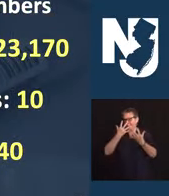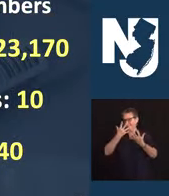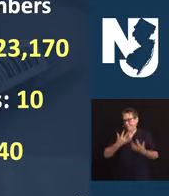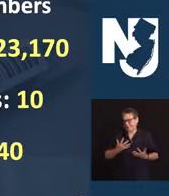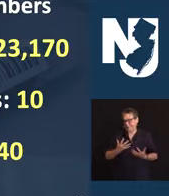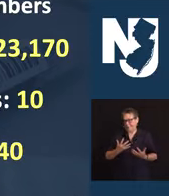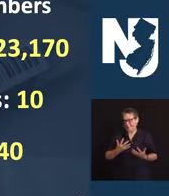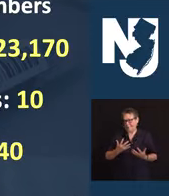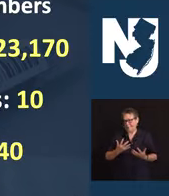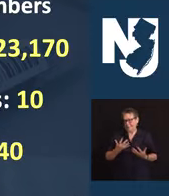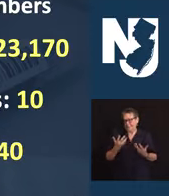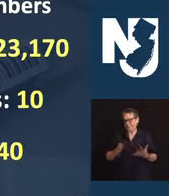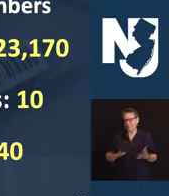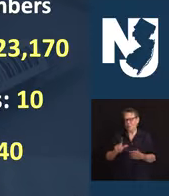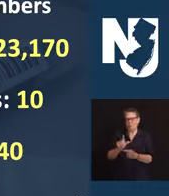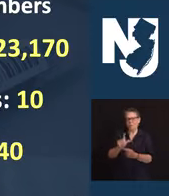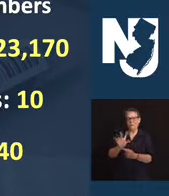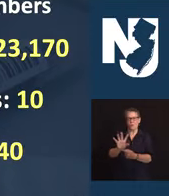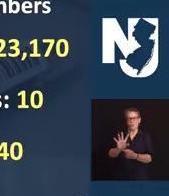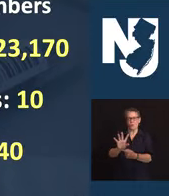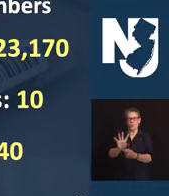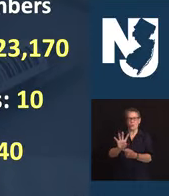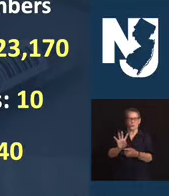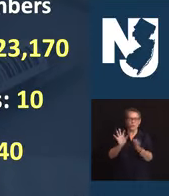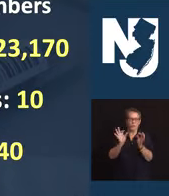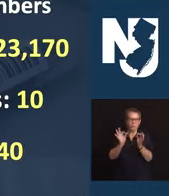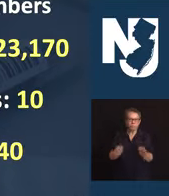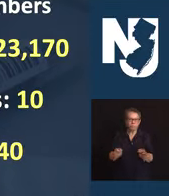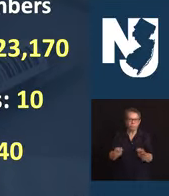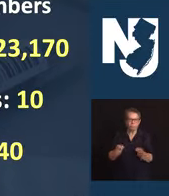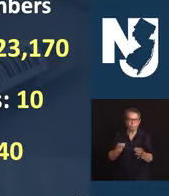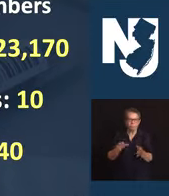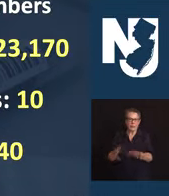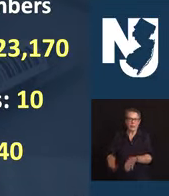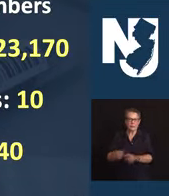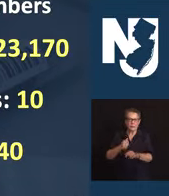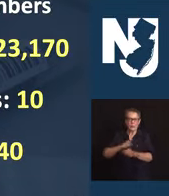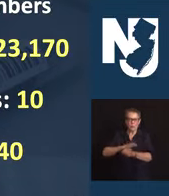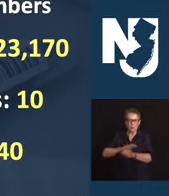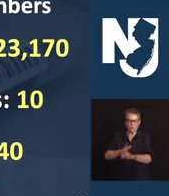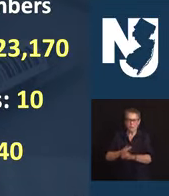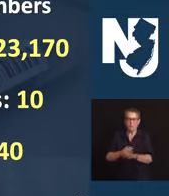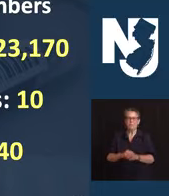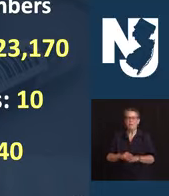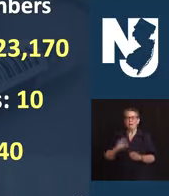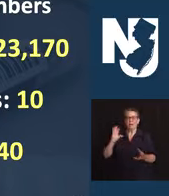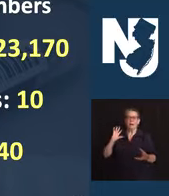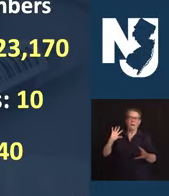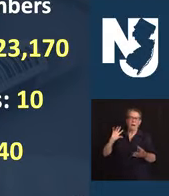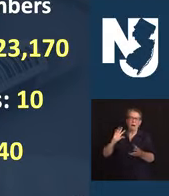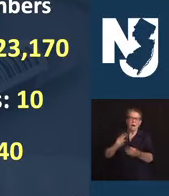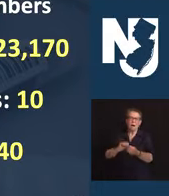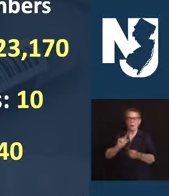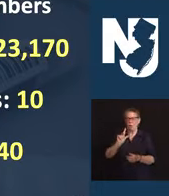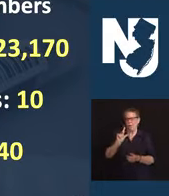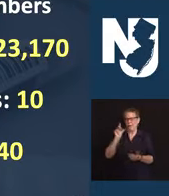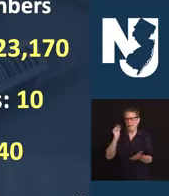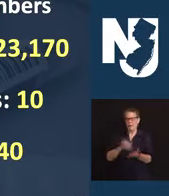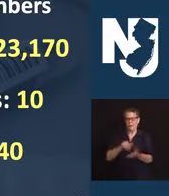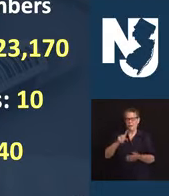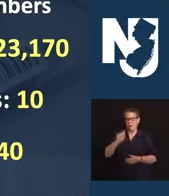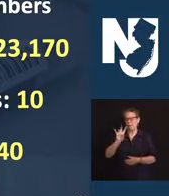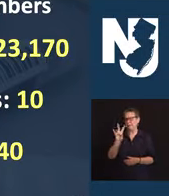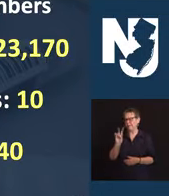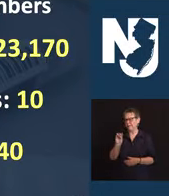confirmed COVID-related deaths today, bringing the confirmed total to 23,170. The probable deaths remain